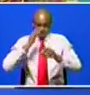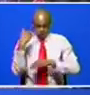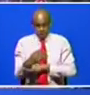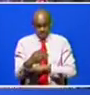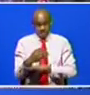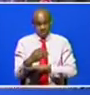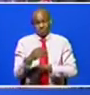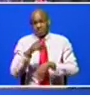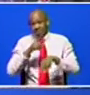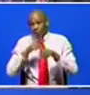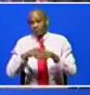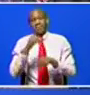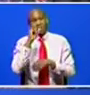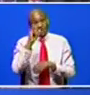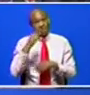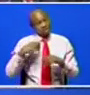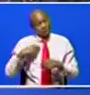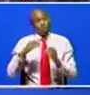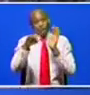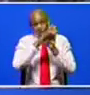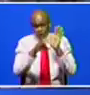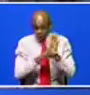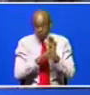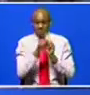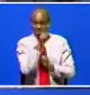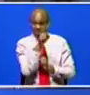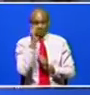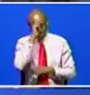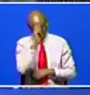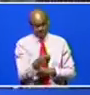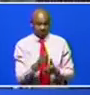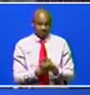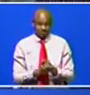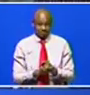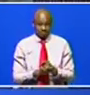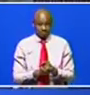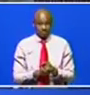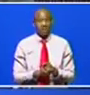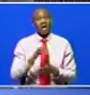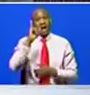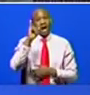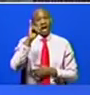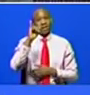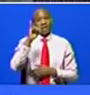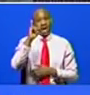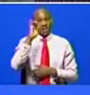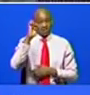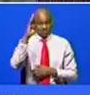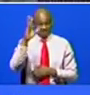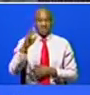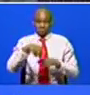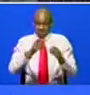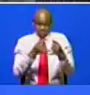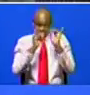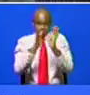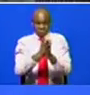now state that the independence of the constitutional bodies should be respected. The referee is an independent body, which is